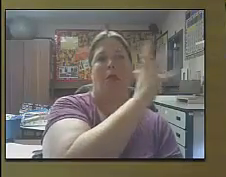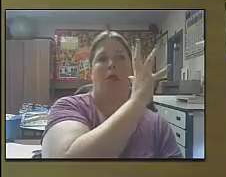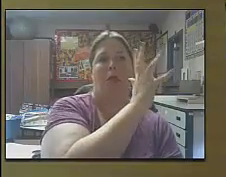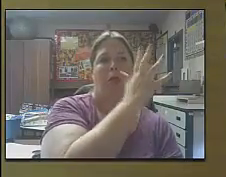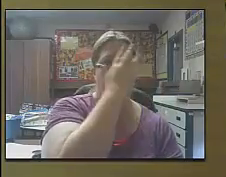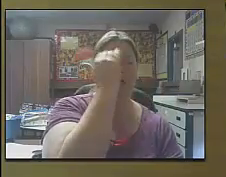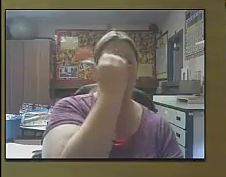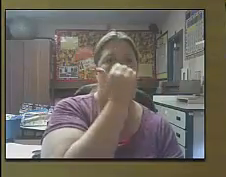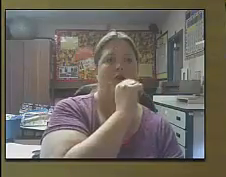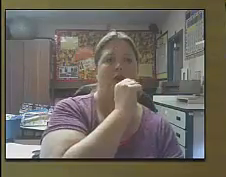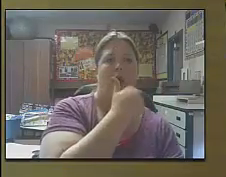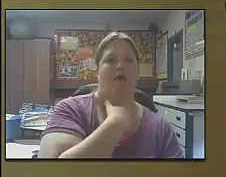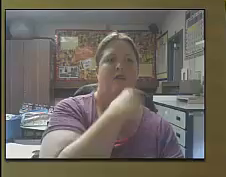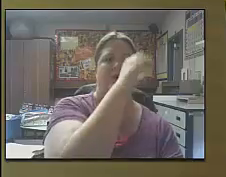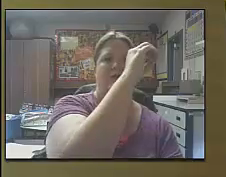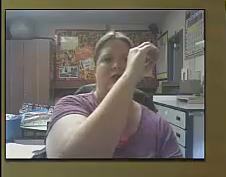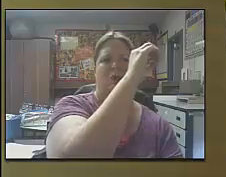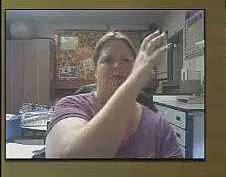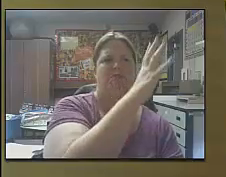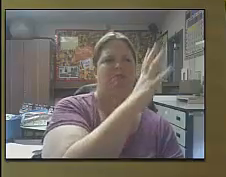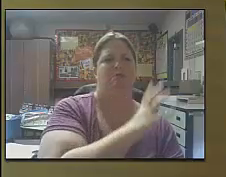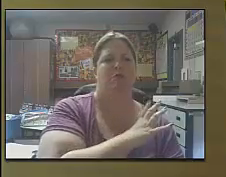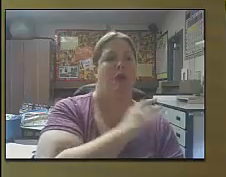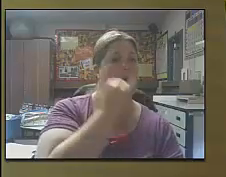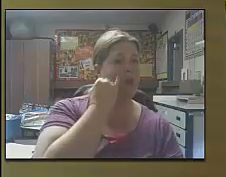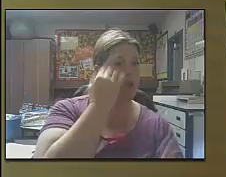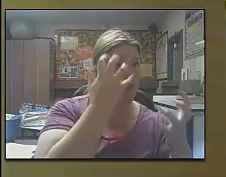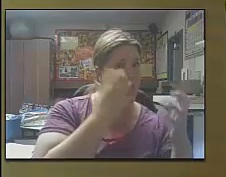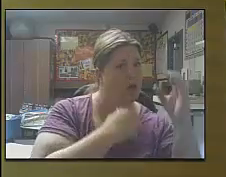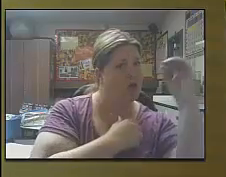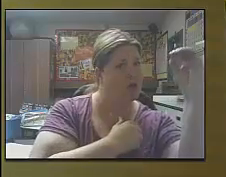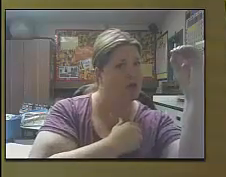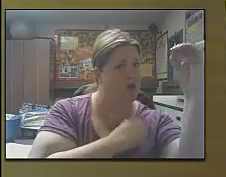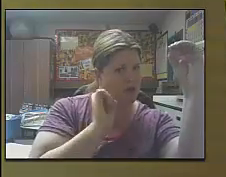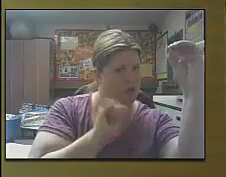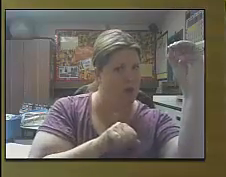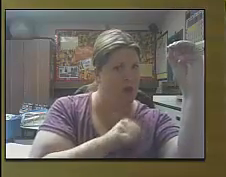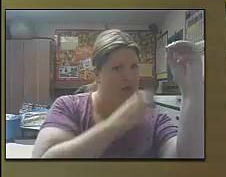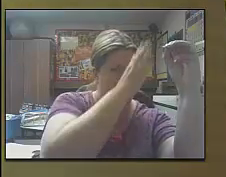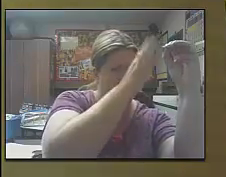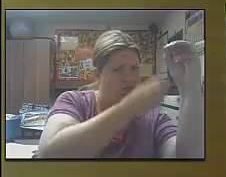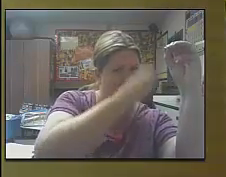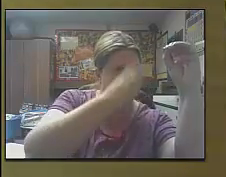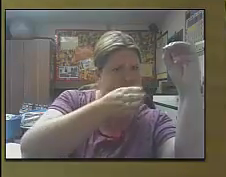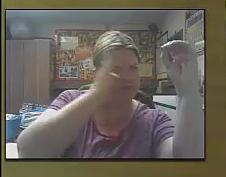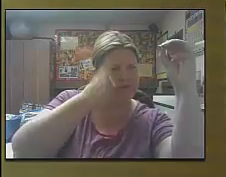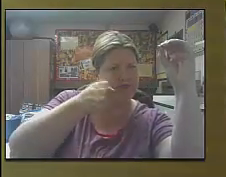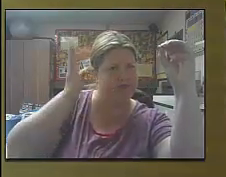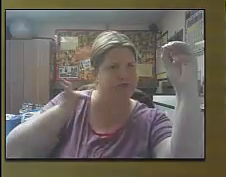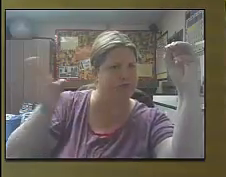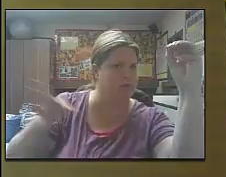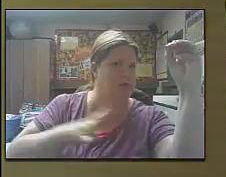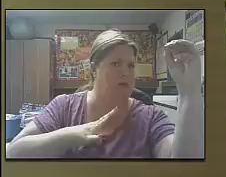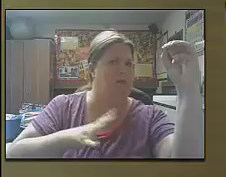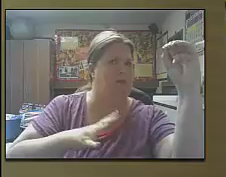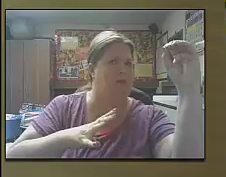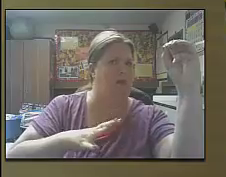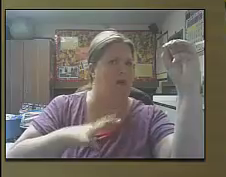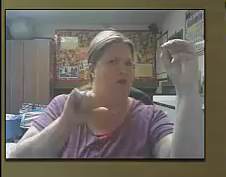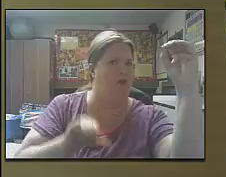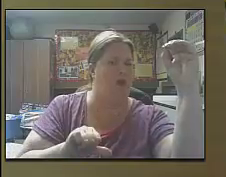There's not a 0 above it. That's okay. If you want to put a 0 so they go out the same number of spaces, that's